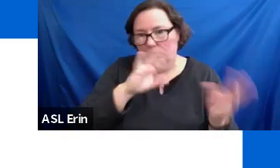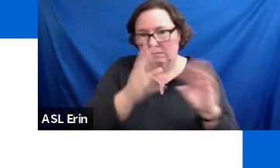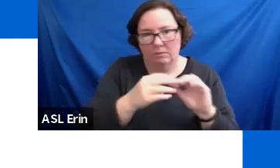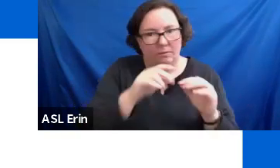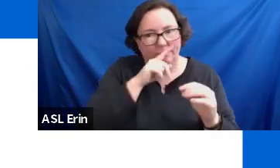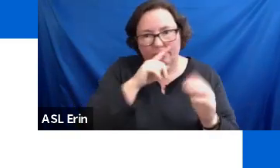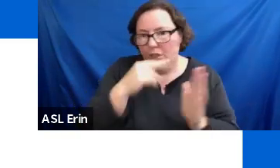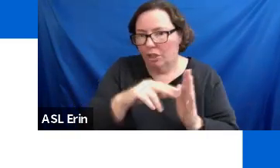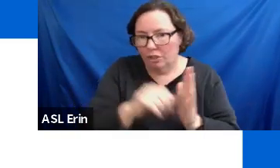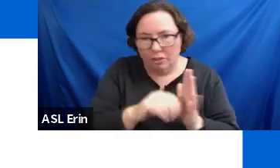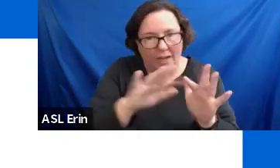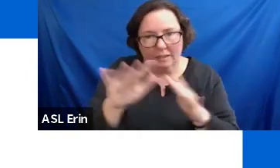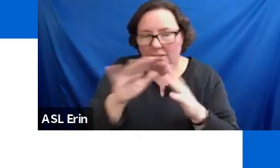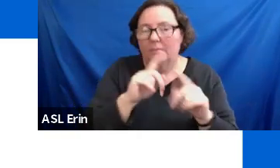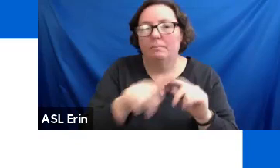school year.